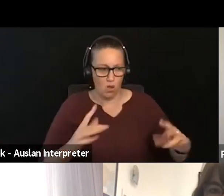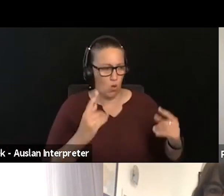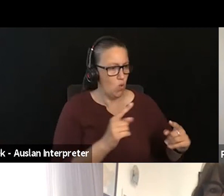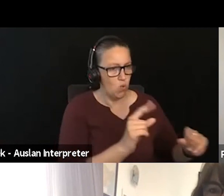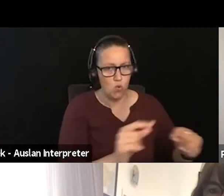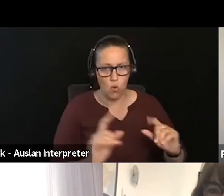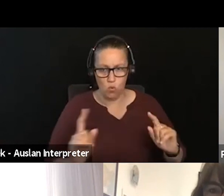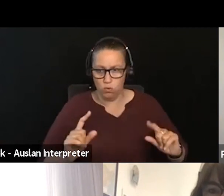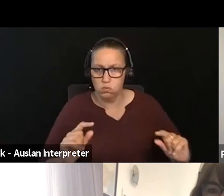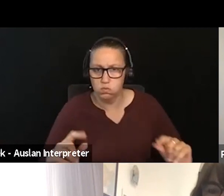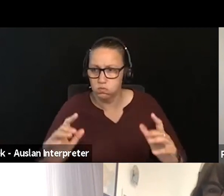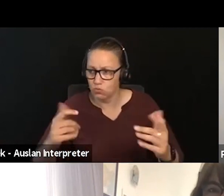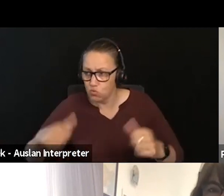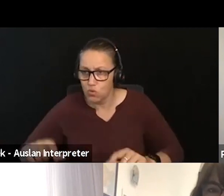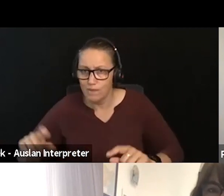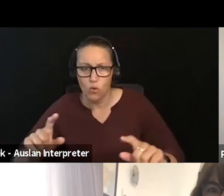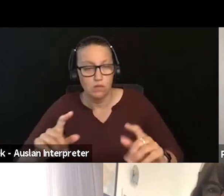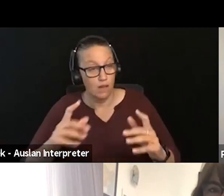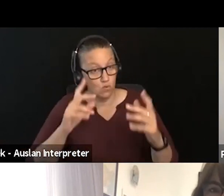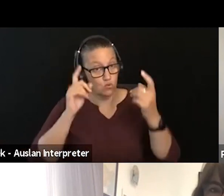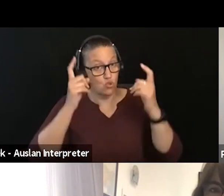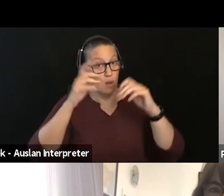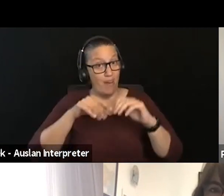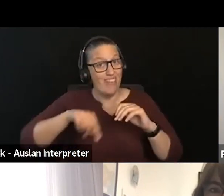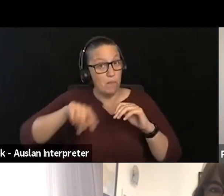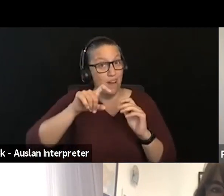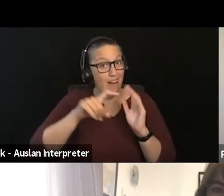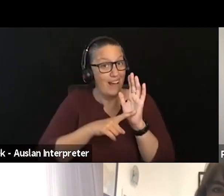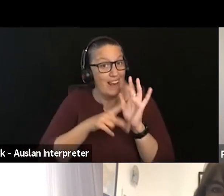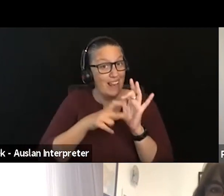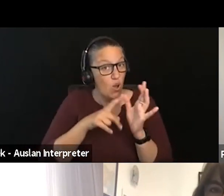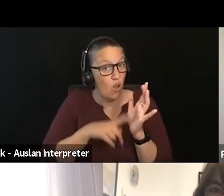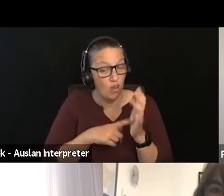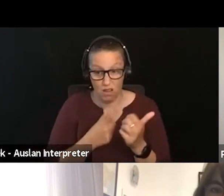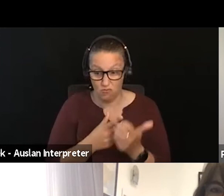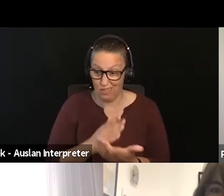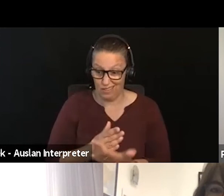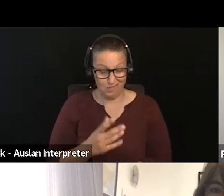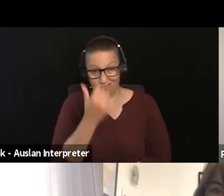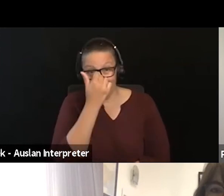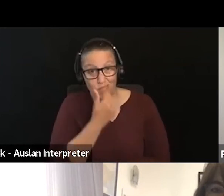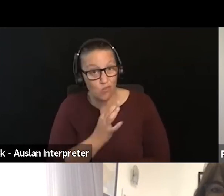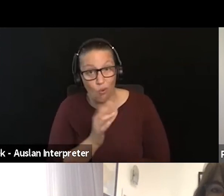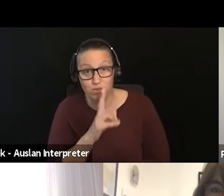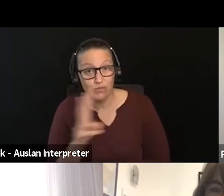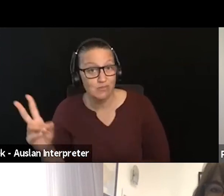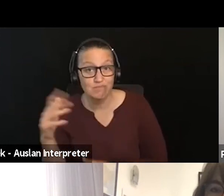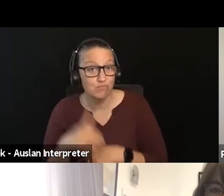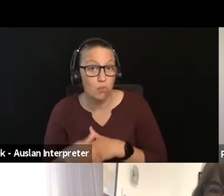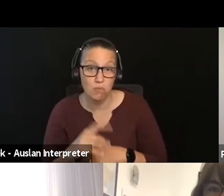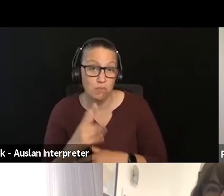people are happening that you are very concerned about clinically, but at the population level, getting a sense of how commonly are those kinds of patterns